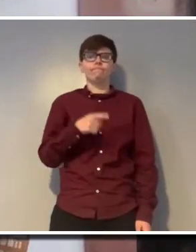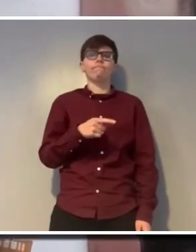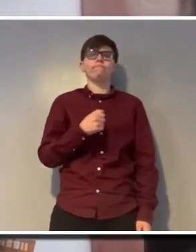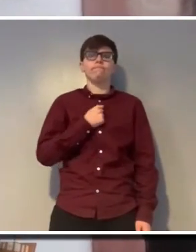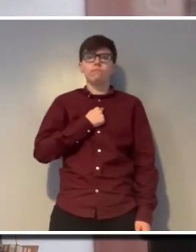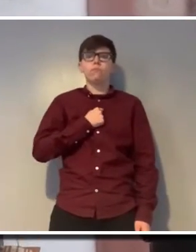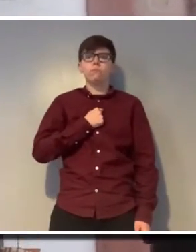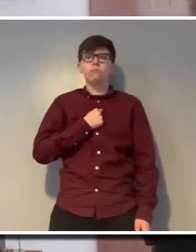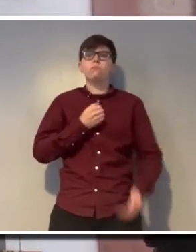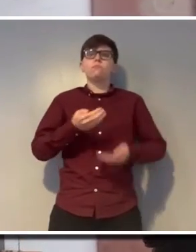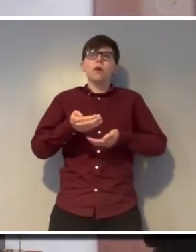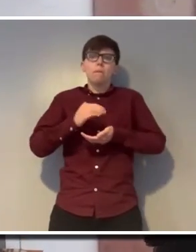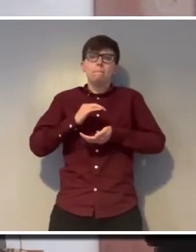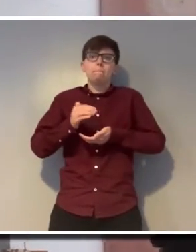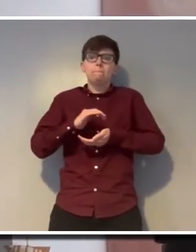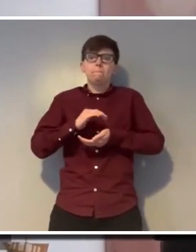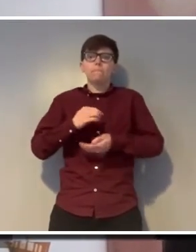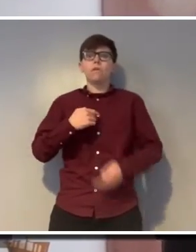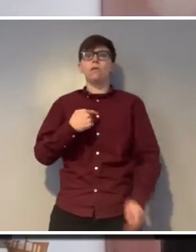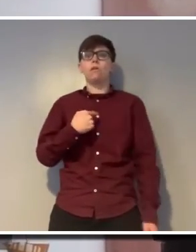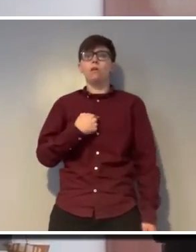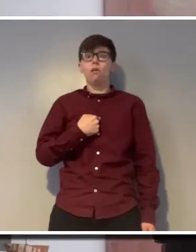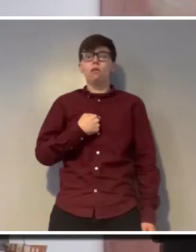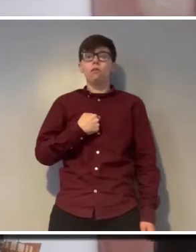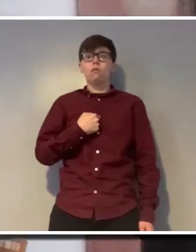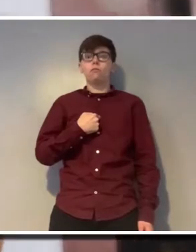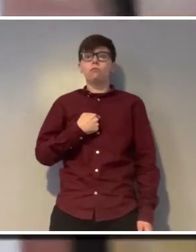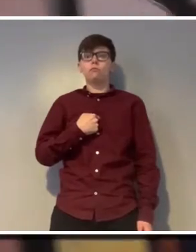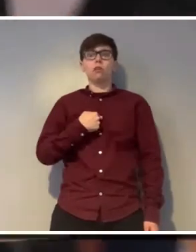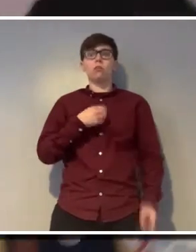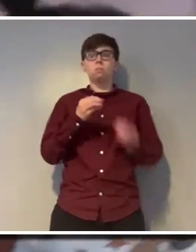I took him home. He'd be my pet.